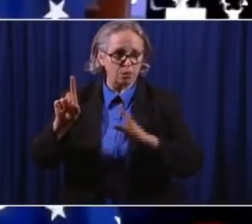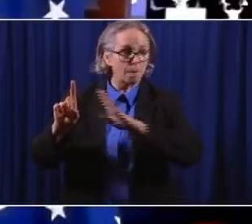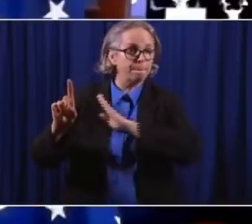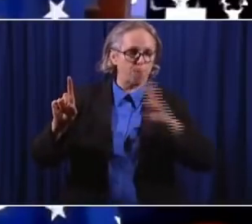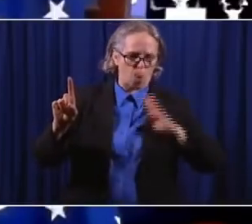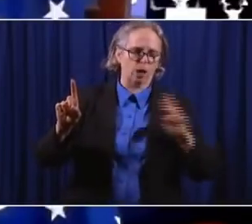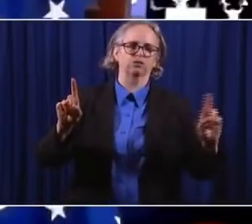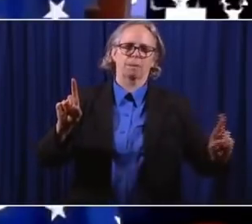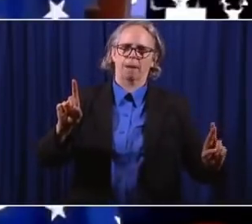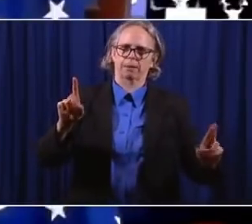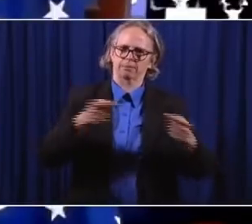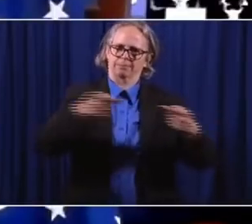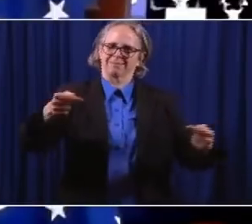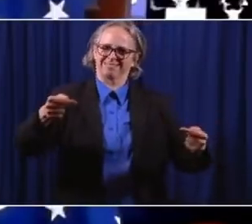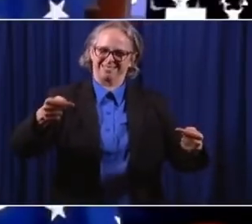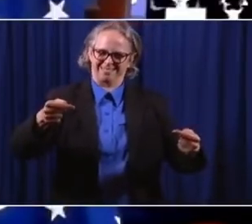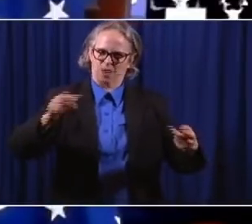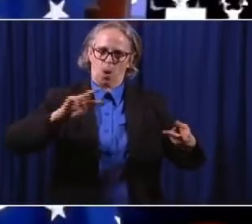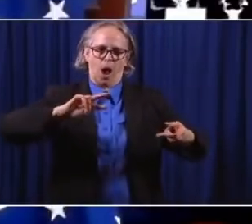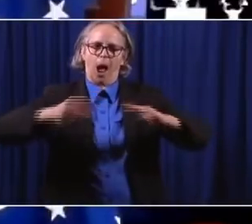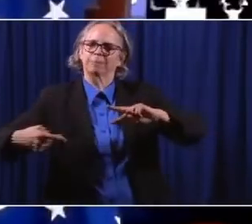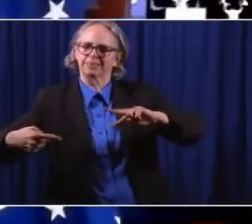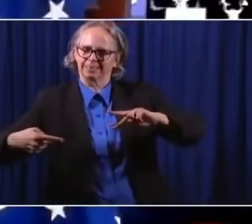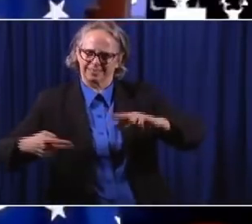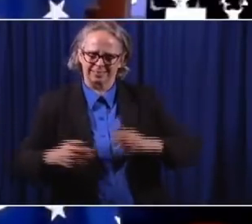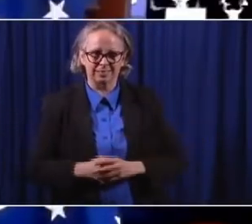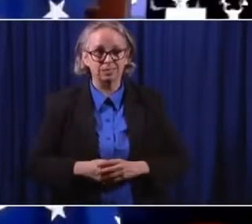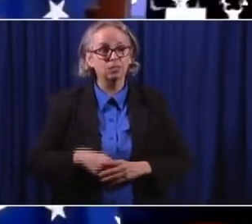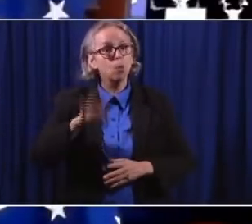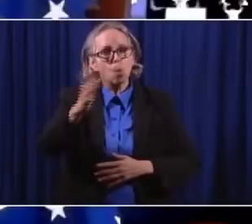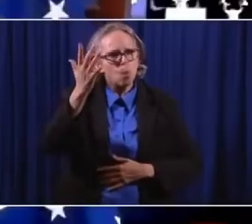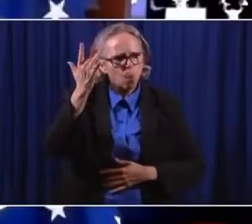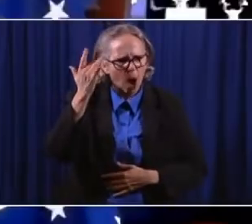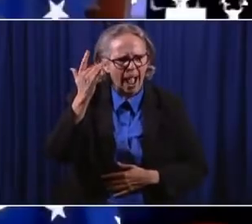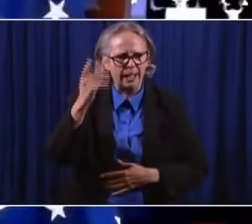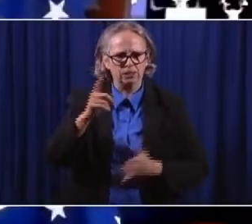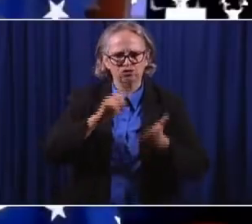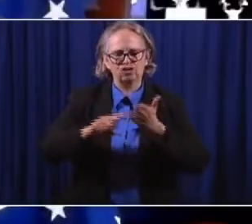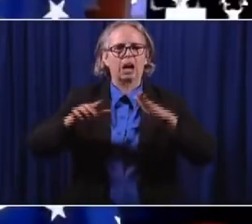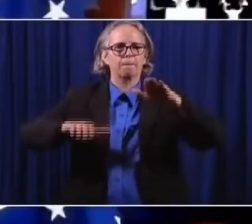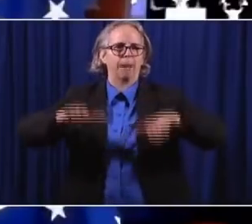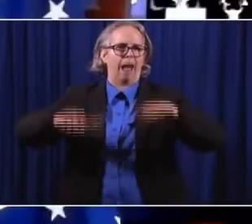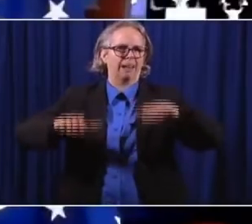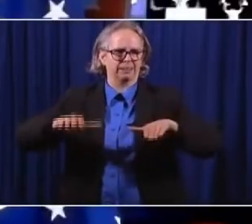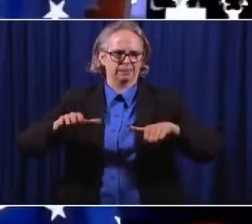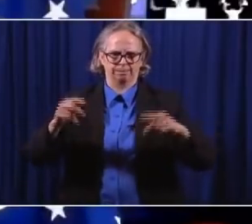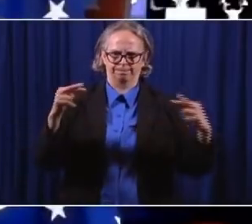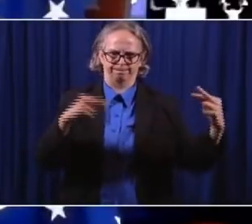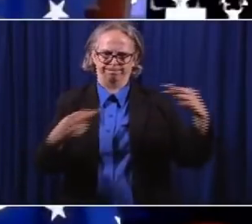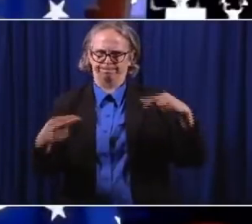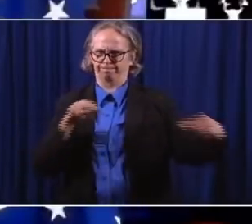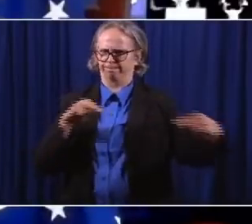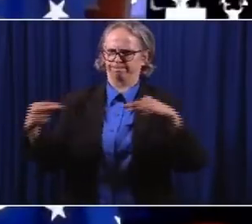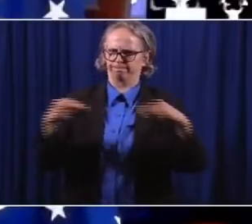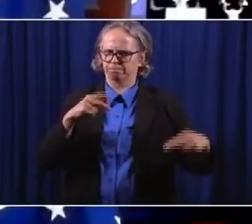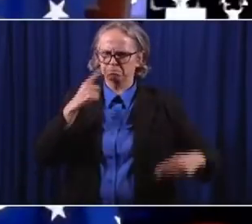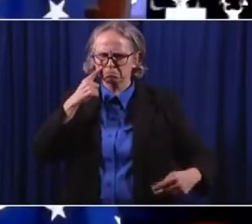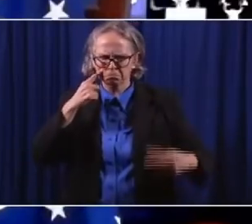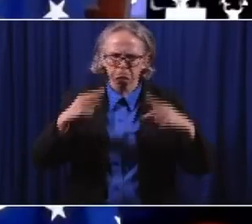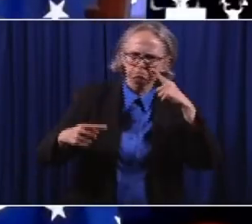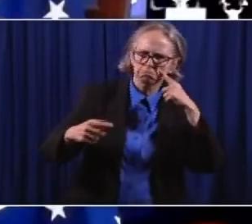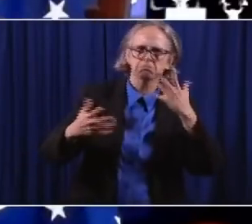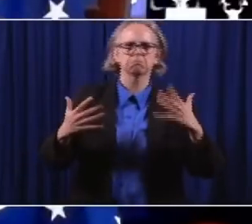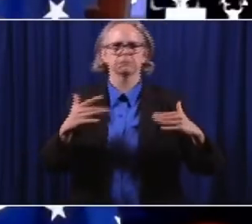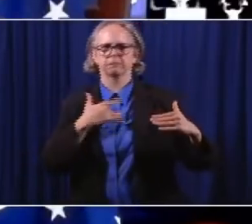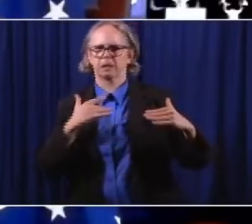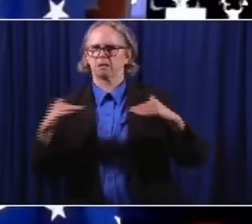So there is a check and balance at our local boards of elections, where Democrats and Republicans look over each other's shoulder,